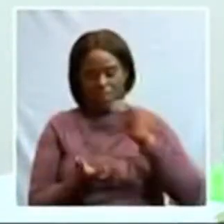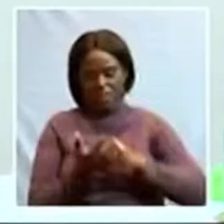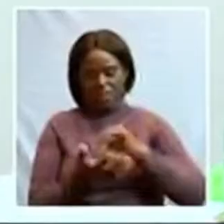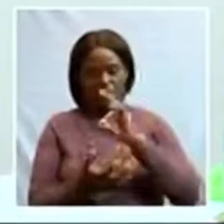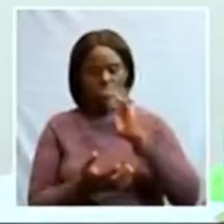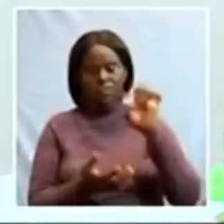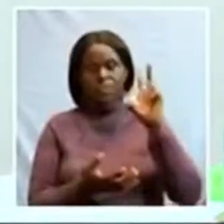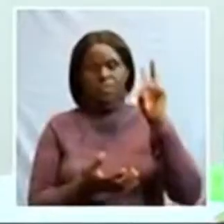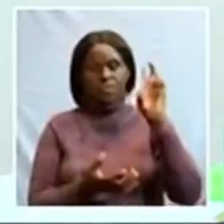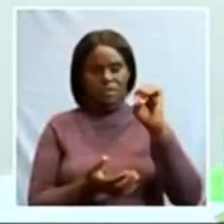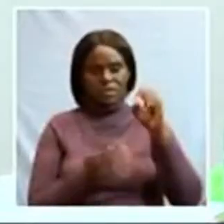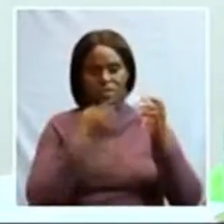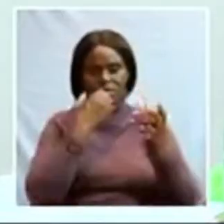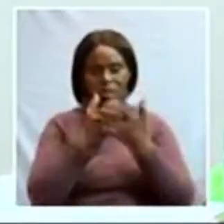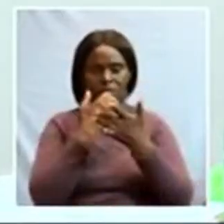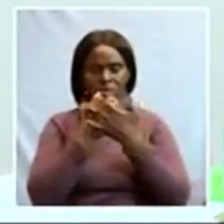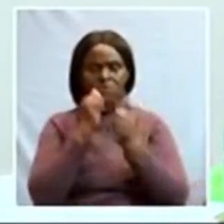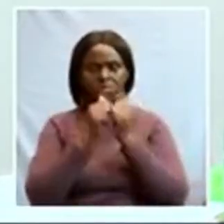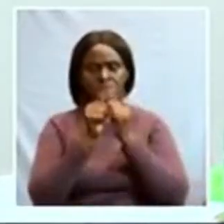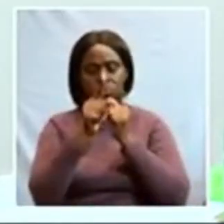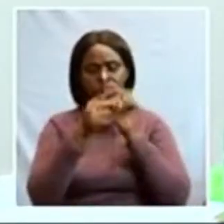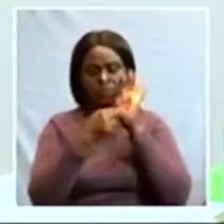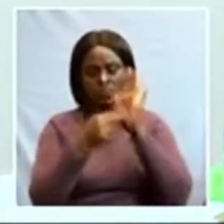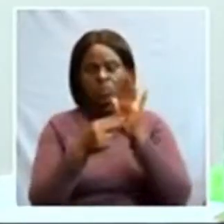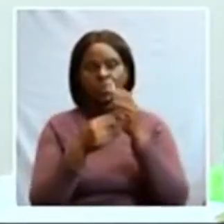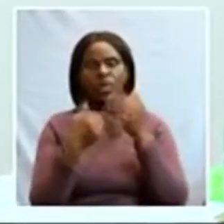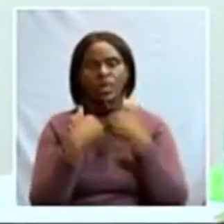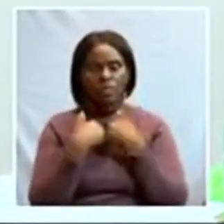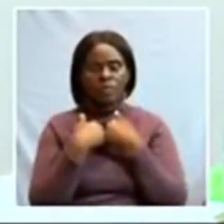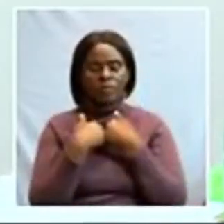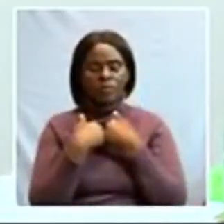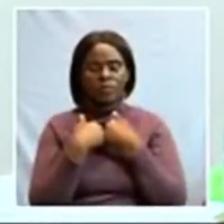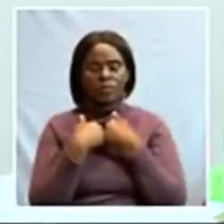The evidence that you have provided